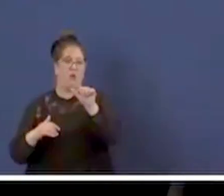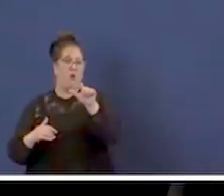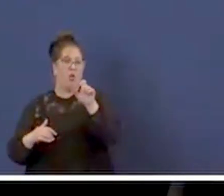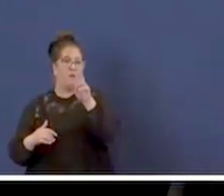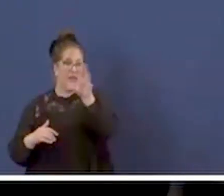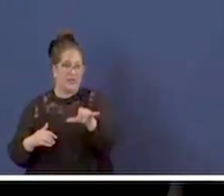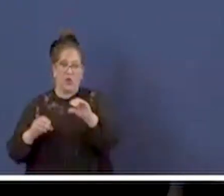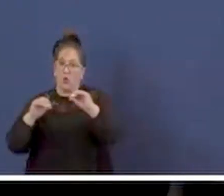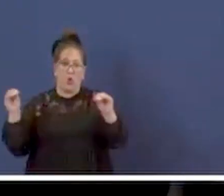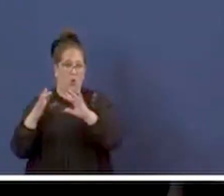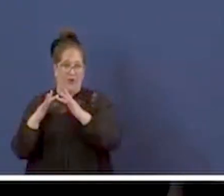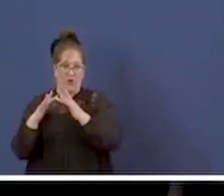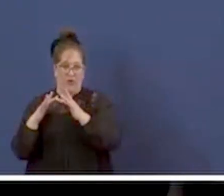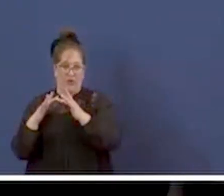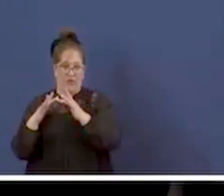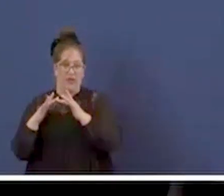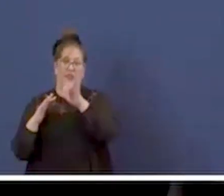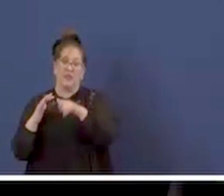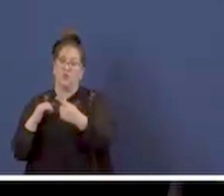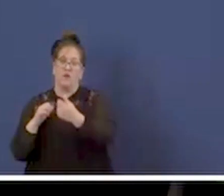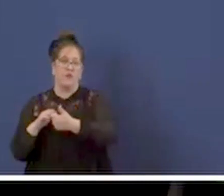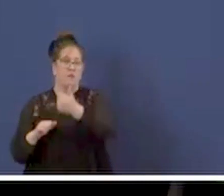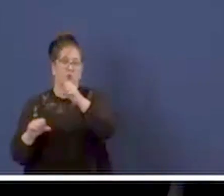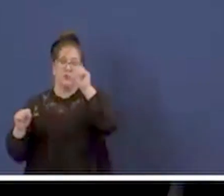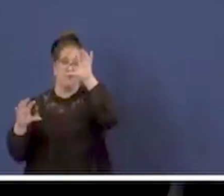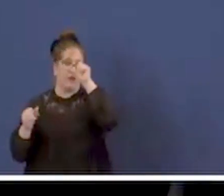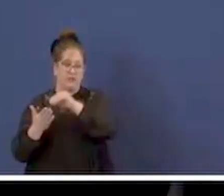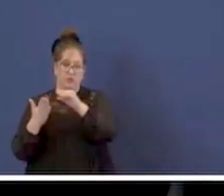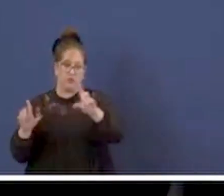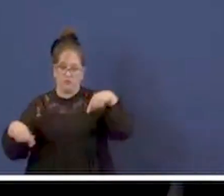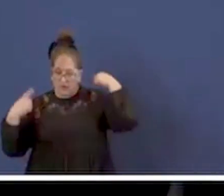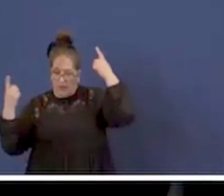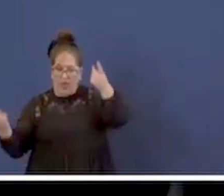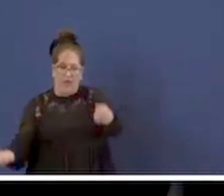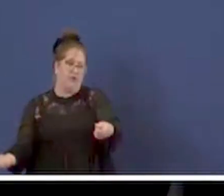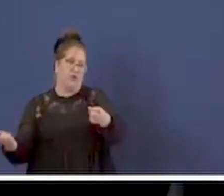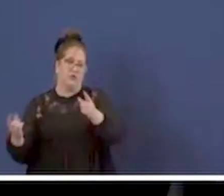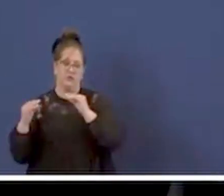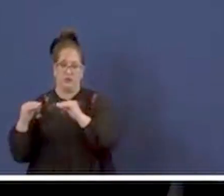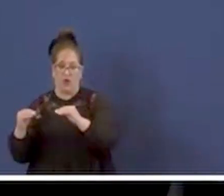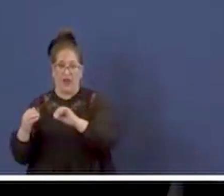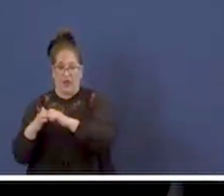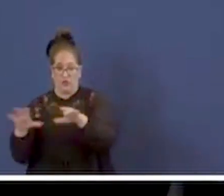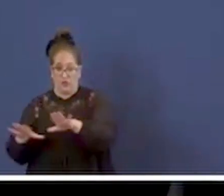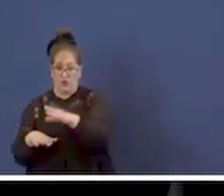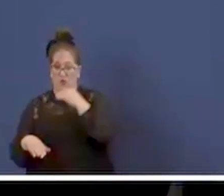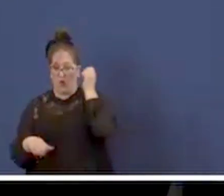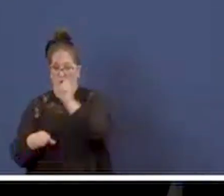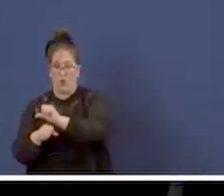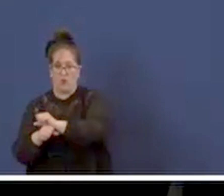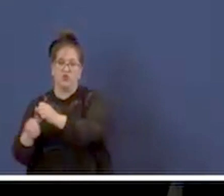so the only way, and this was one of the most amazing students I've ever had the pleasure of teaching, the only way she could do her homework was to